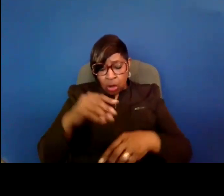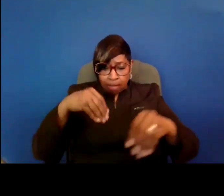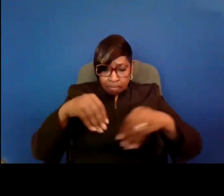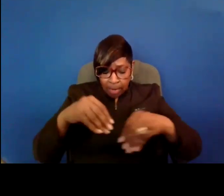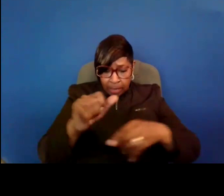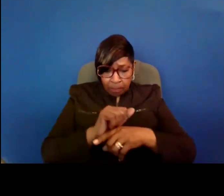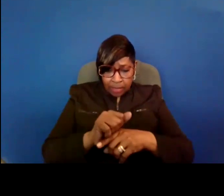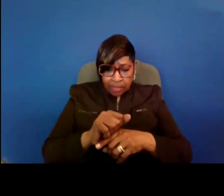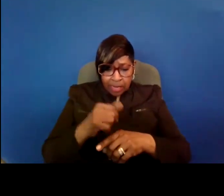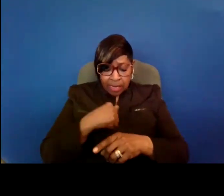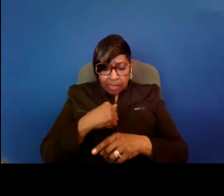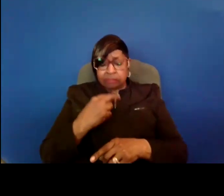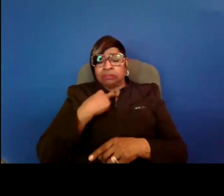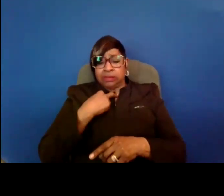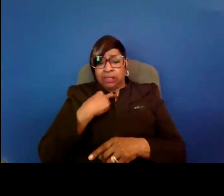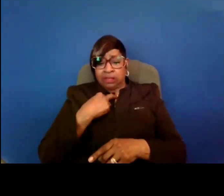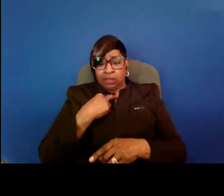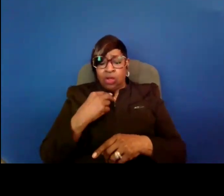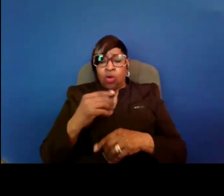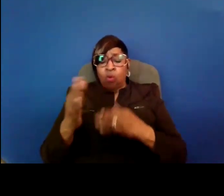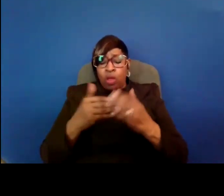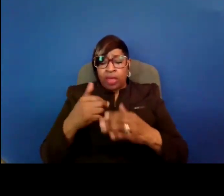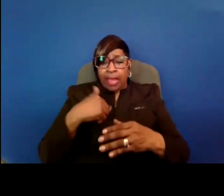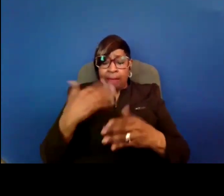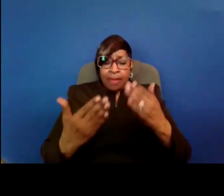make ads or posts that are effective.